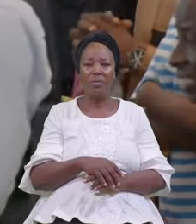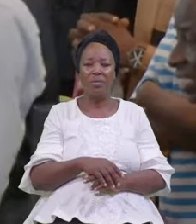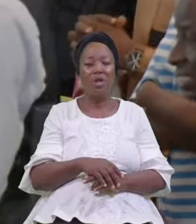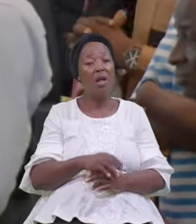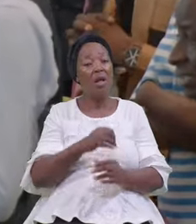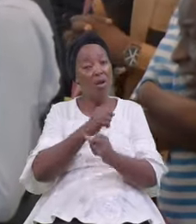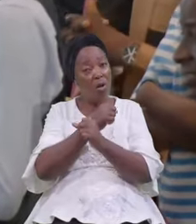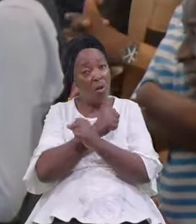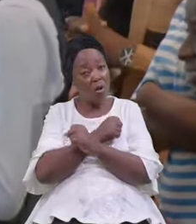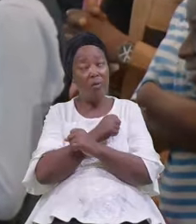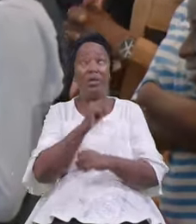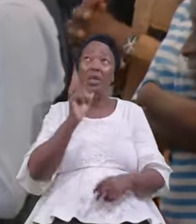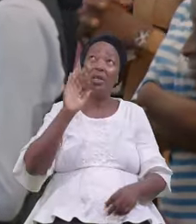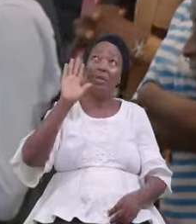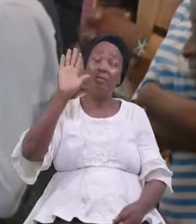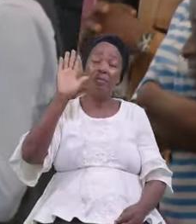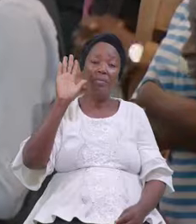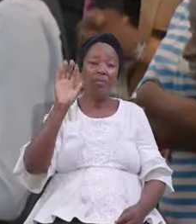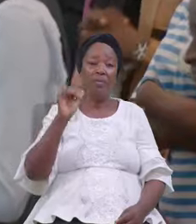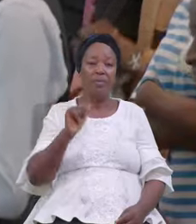Love him